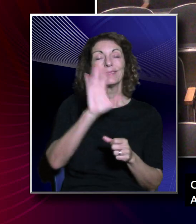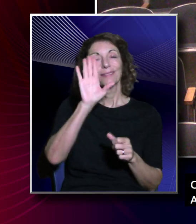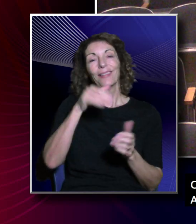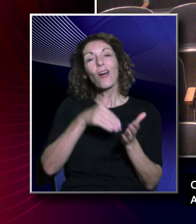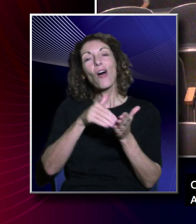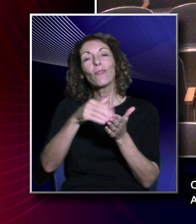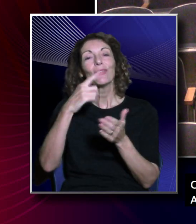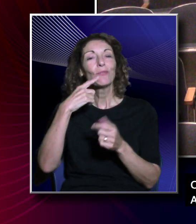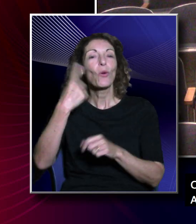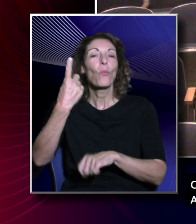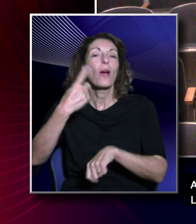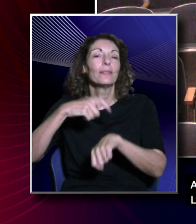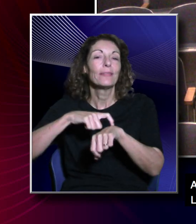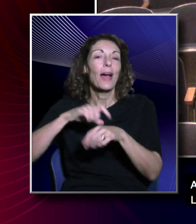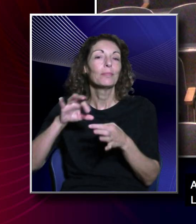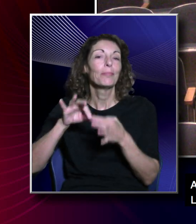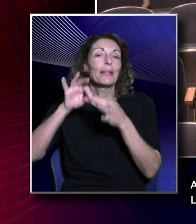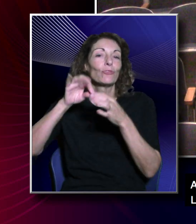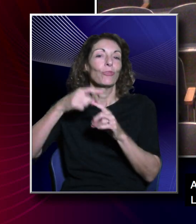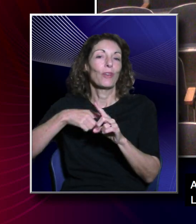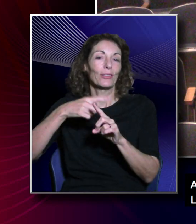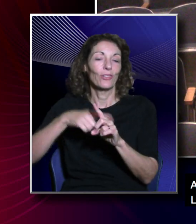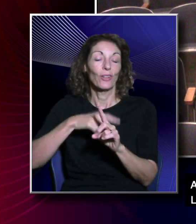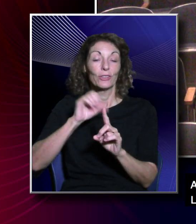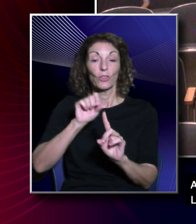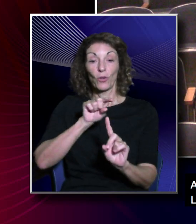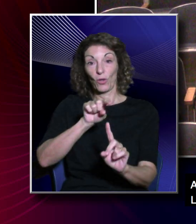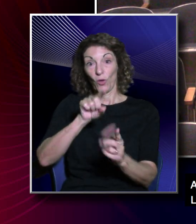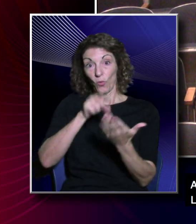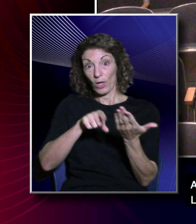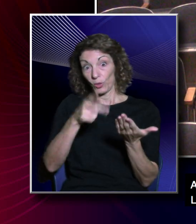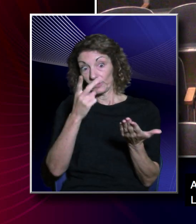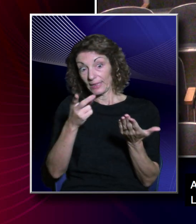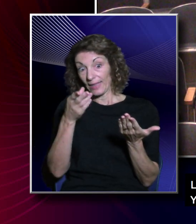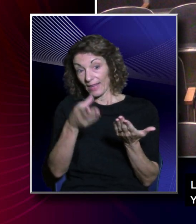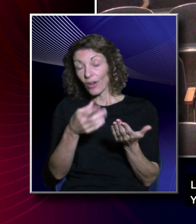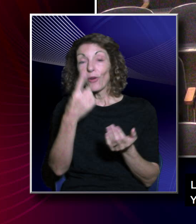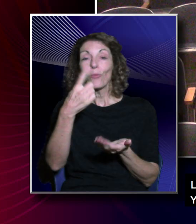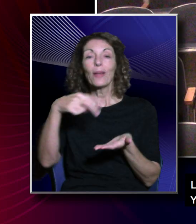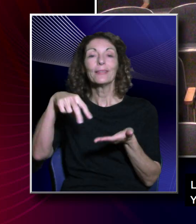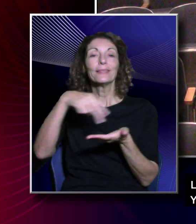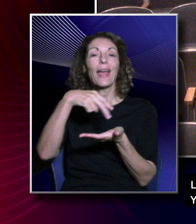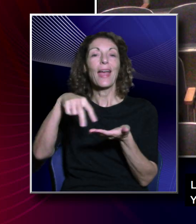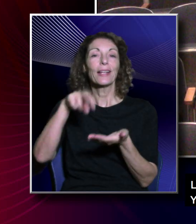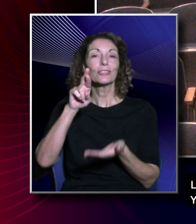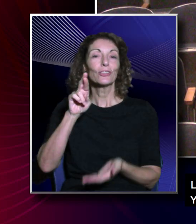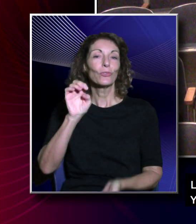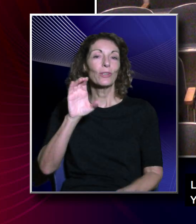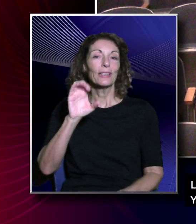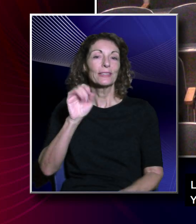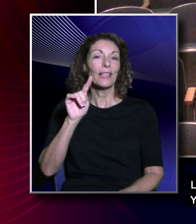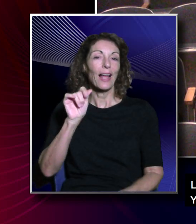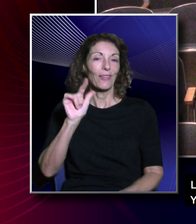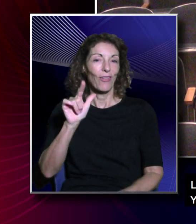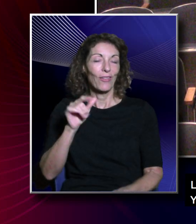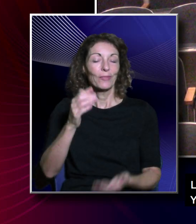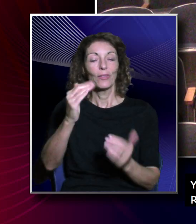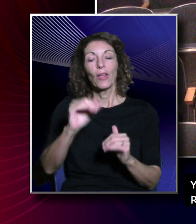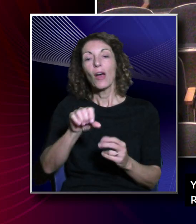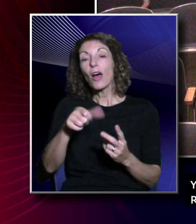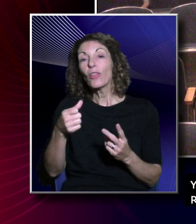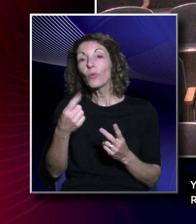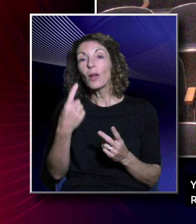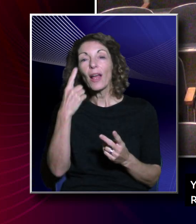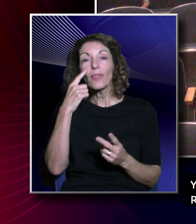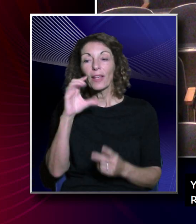for one-time rentals. So the rentals you're looking at there, one of them is a dance recital, and then another one is, I believe